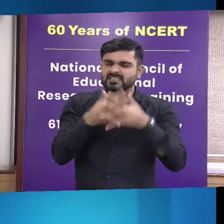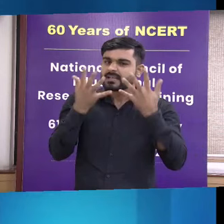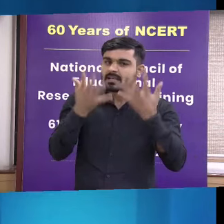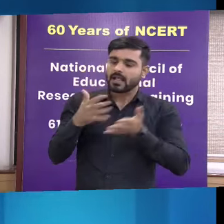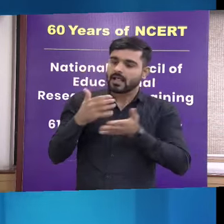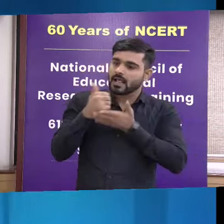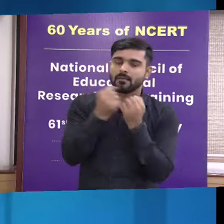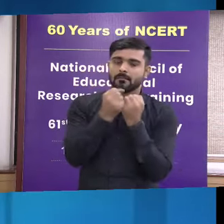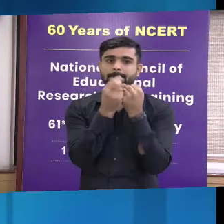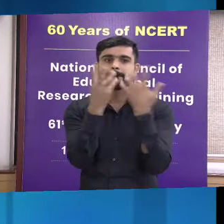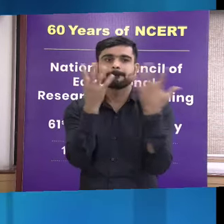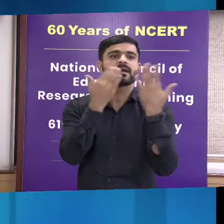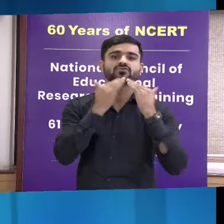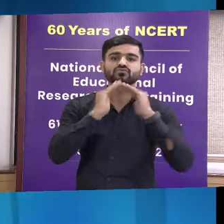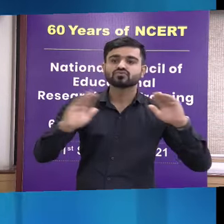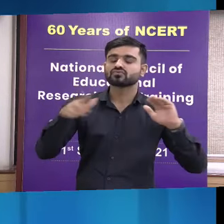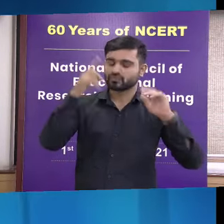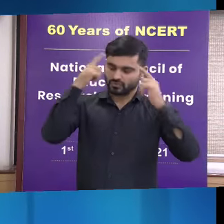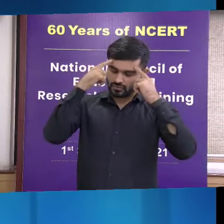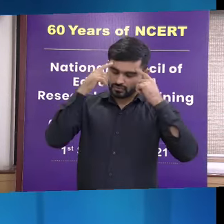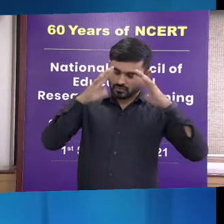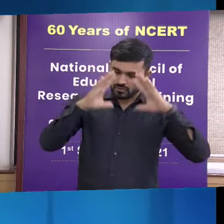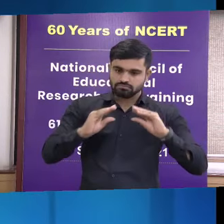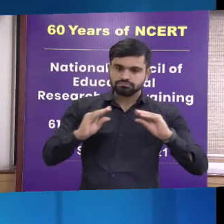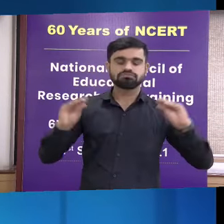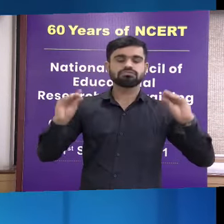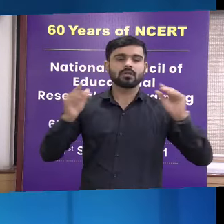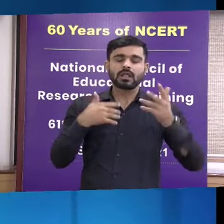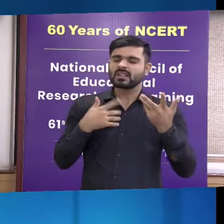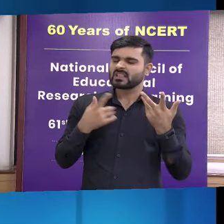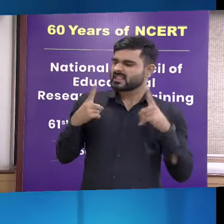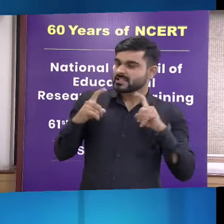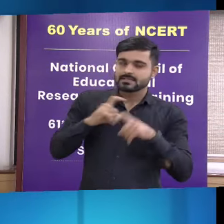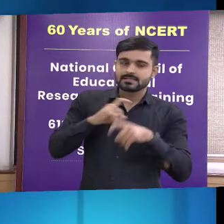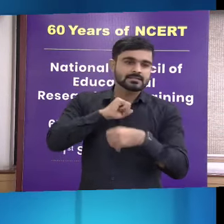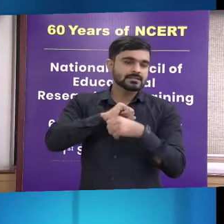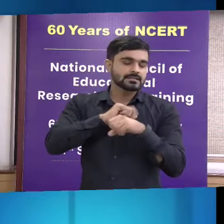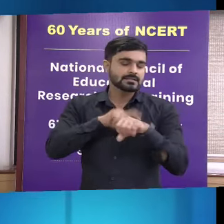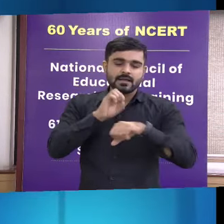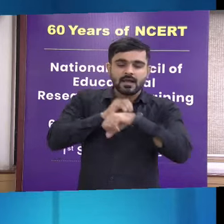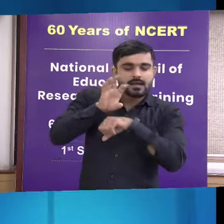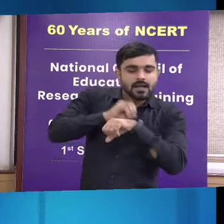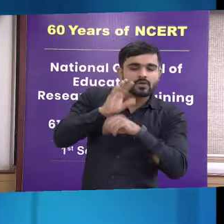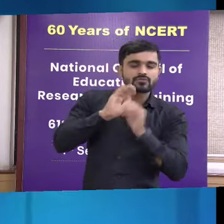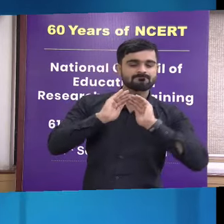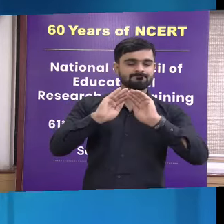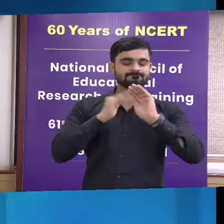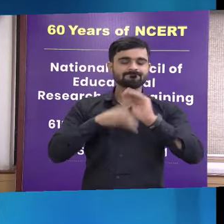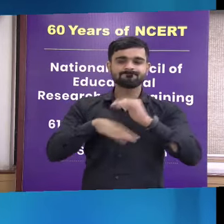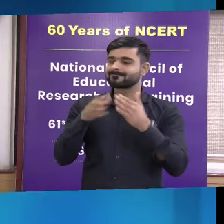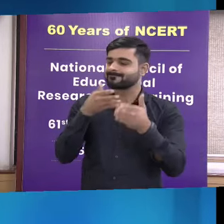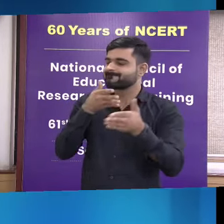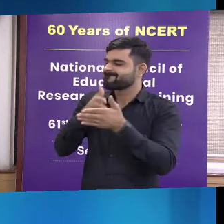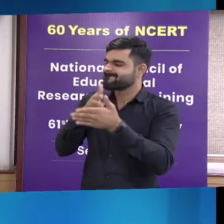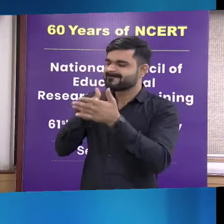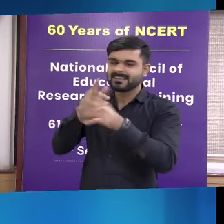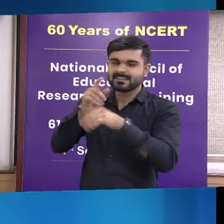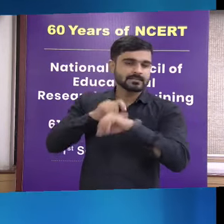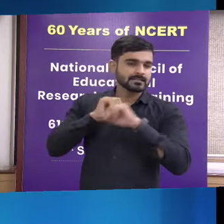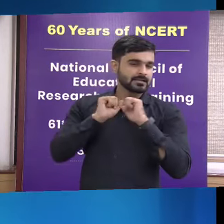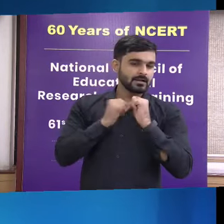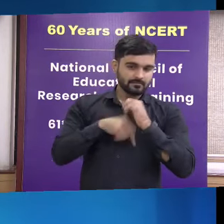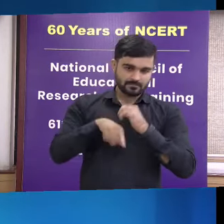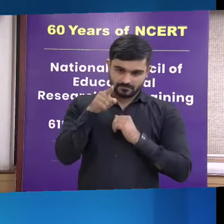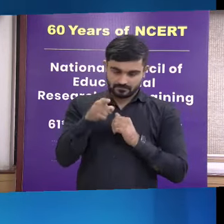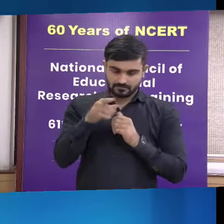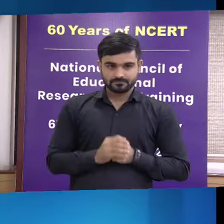many students who were in need of very crucial counseling support at a very challenging time. So in